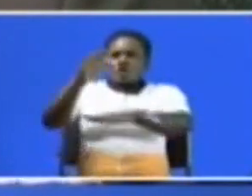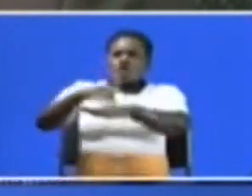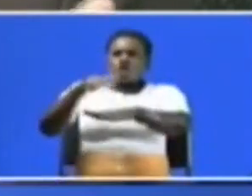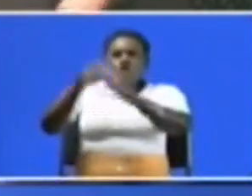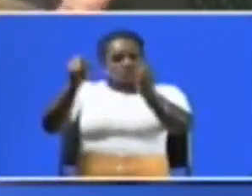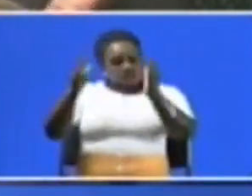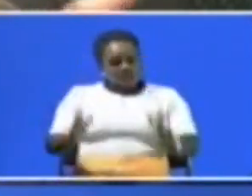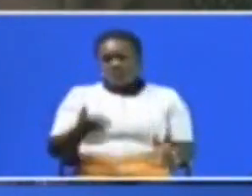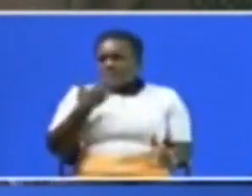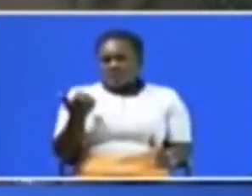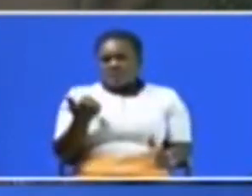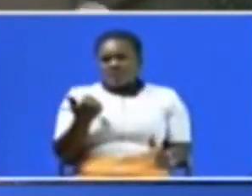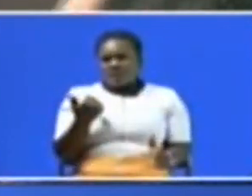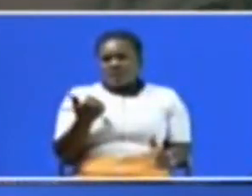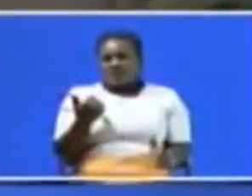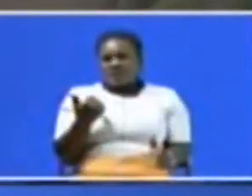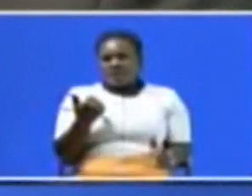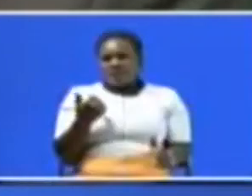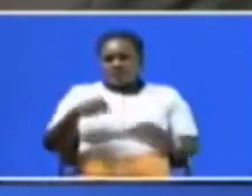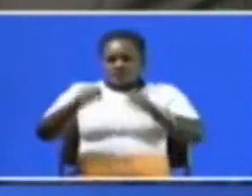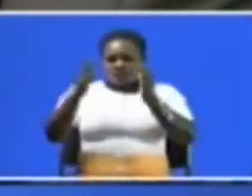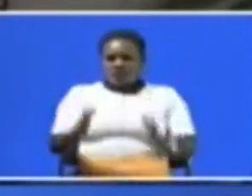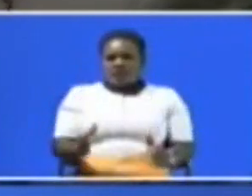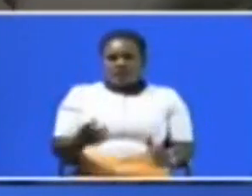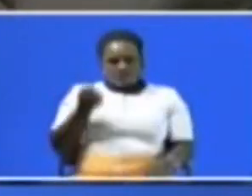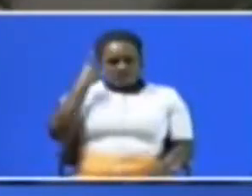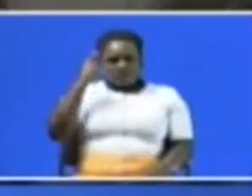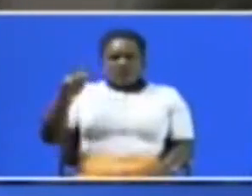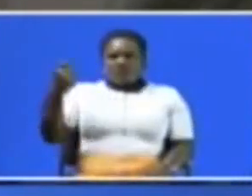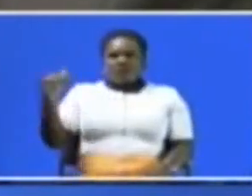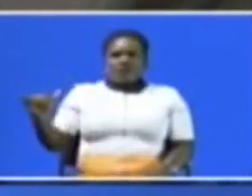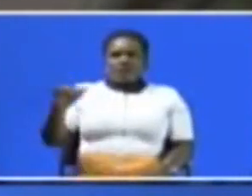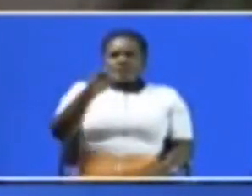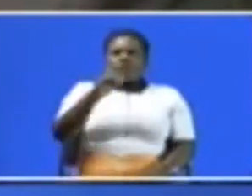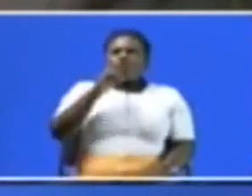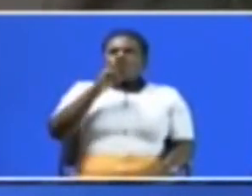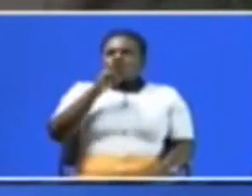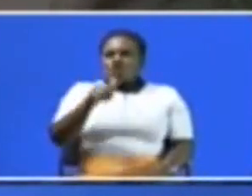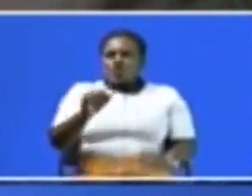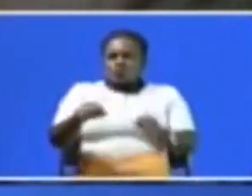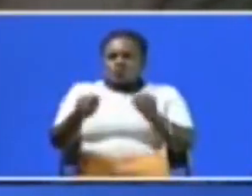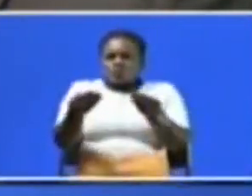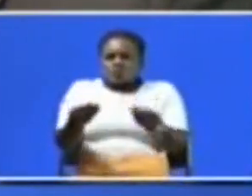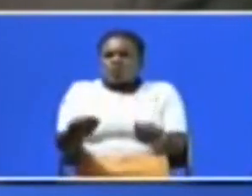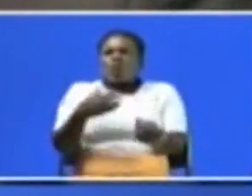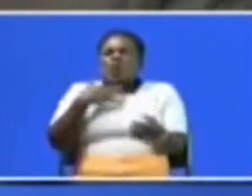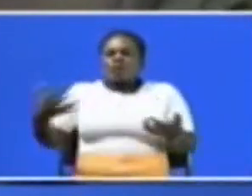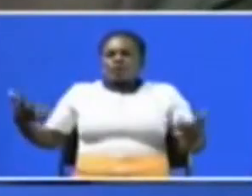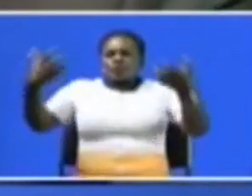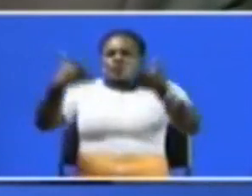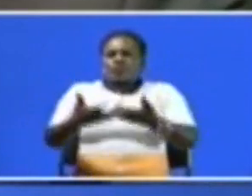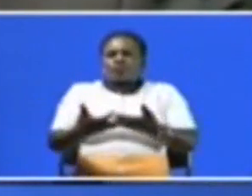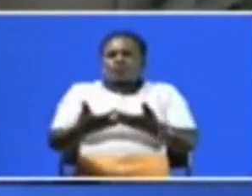chair. Probably the chair has realized Kenya Airways has no capacity to sort out the loans. So they want to